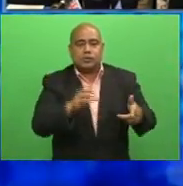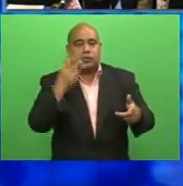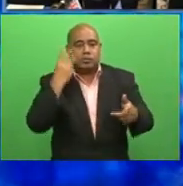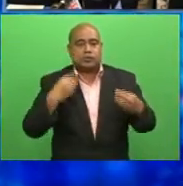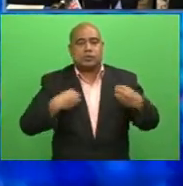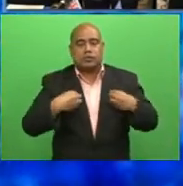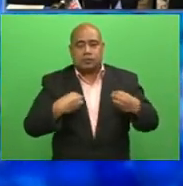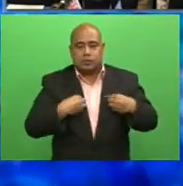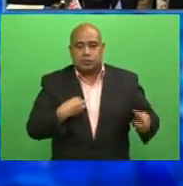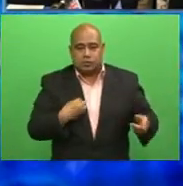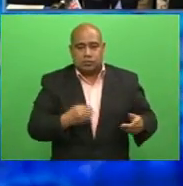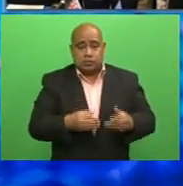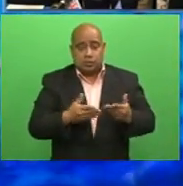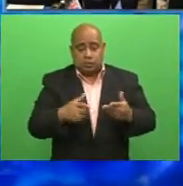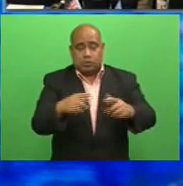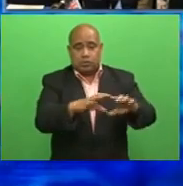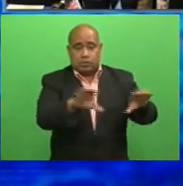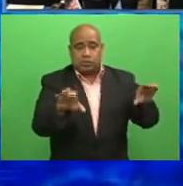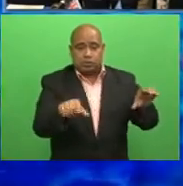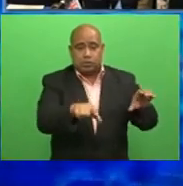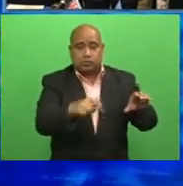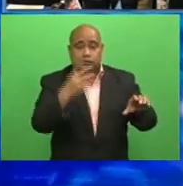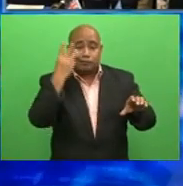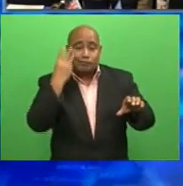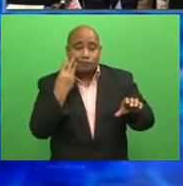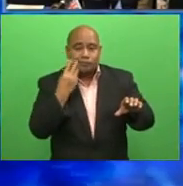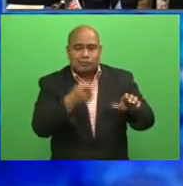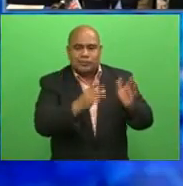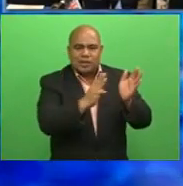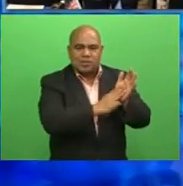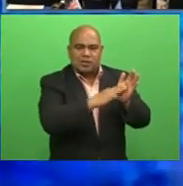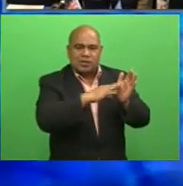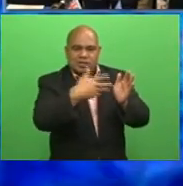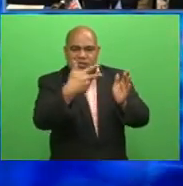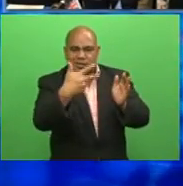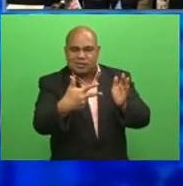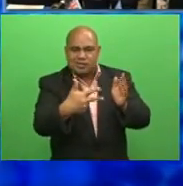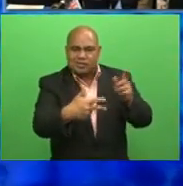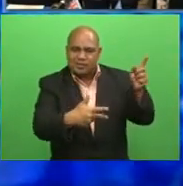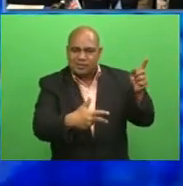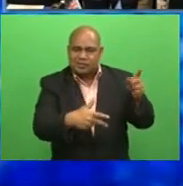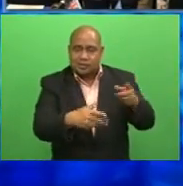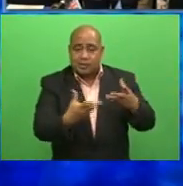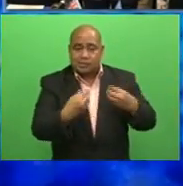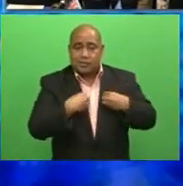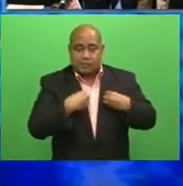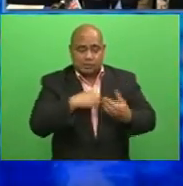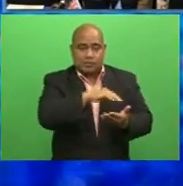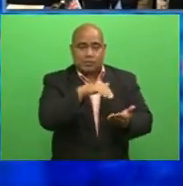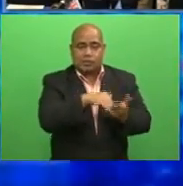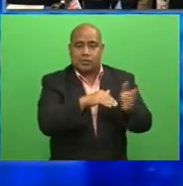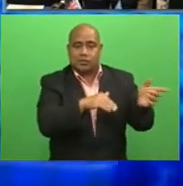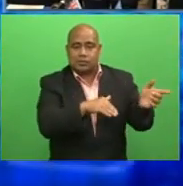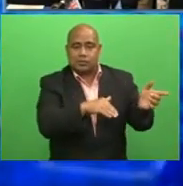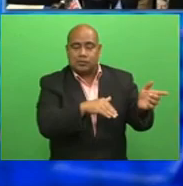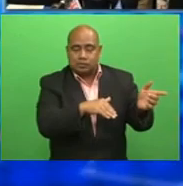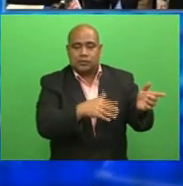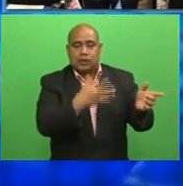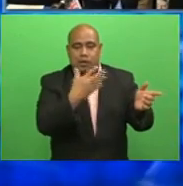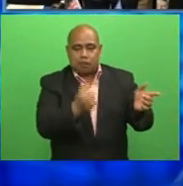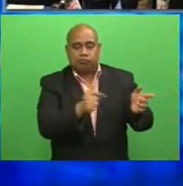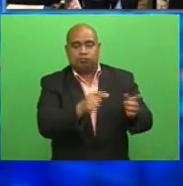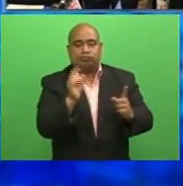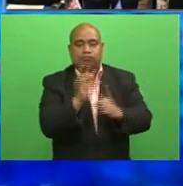Vocational Training Center, which will facilitate the training. Apanisa Wangairondovu reports the initiative will address vital areas of